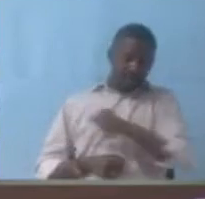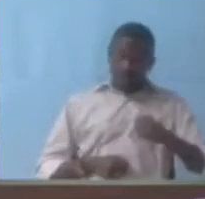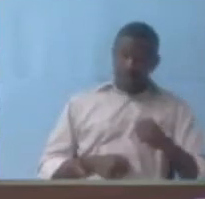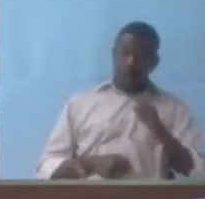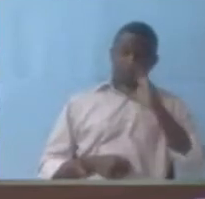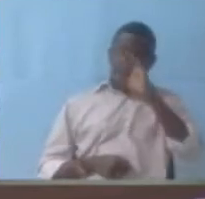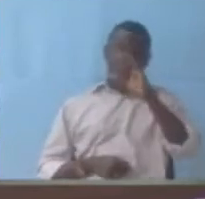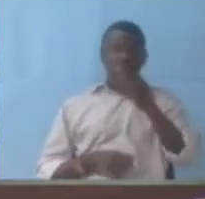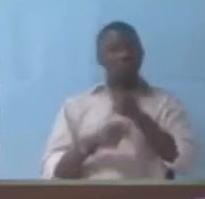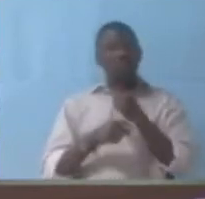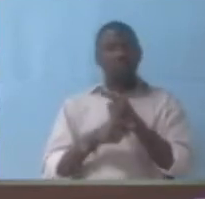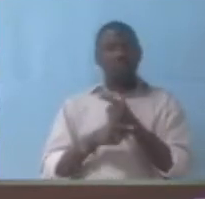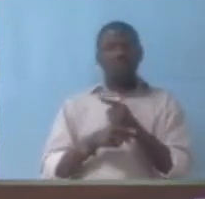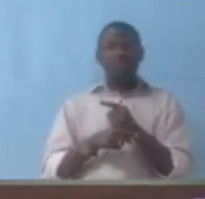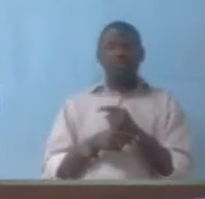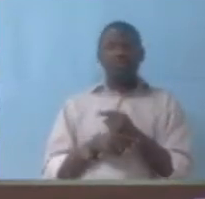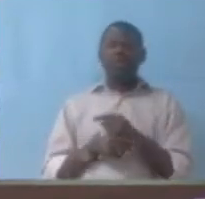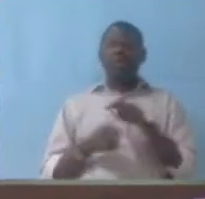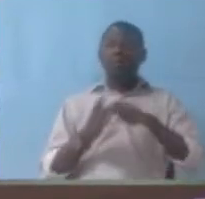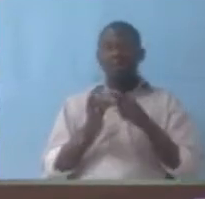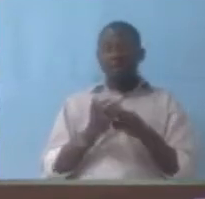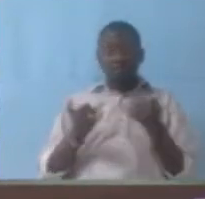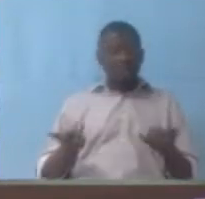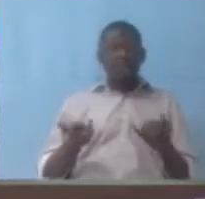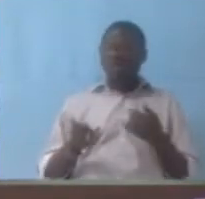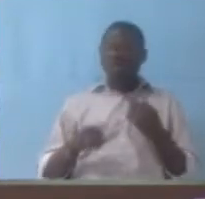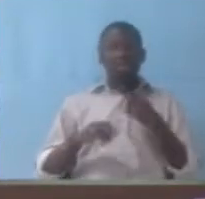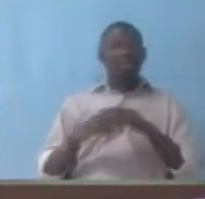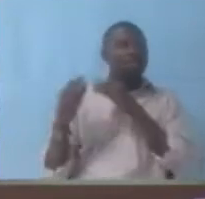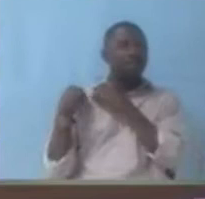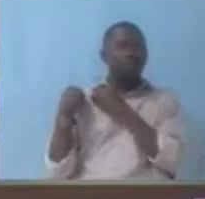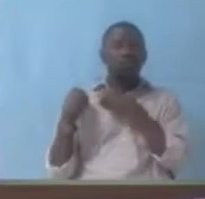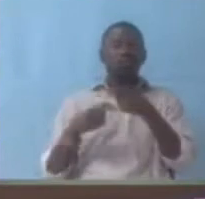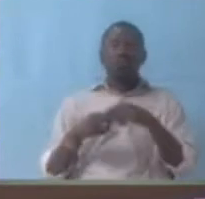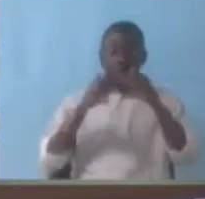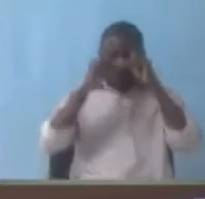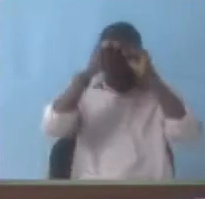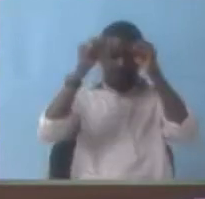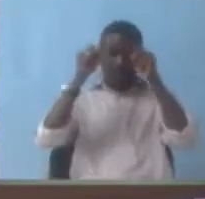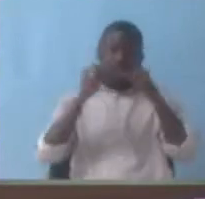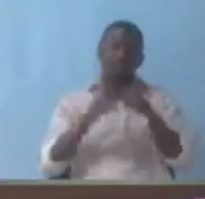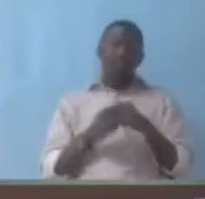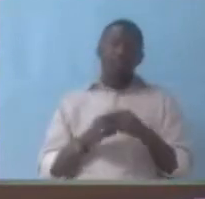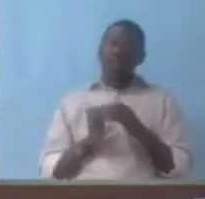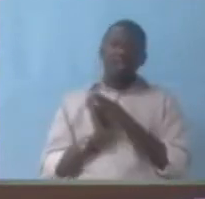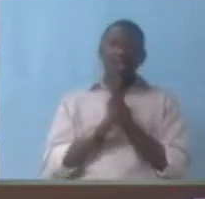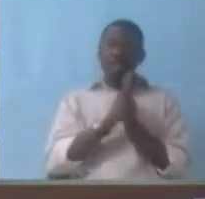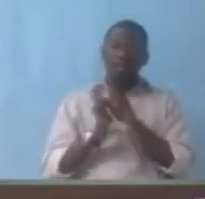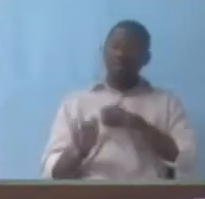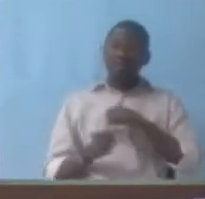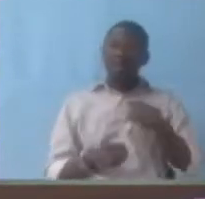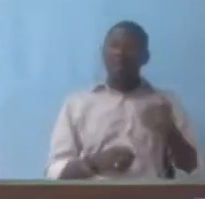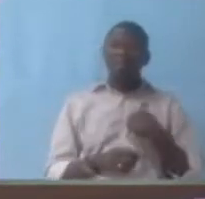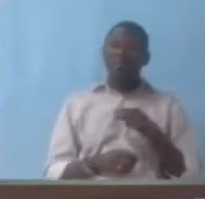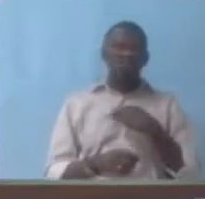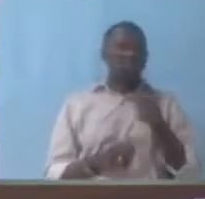banko tale. They are de facto in charge of the country. Amunda otembo etelebe mararim bankola. Against our will. Akule